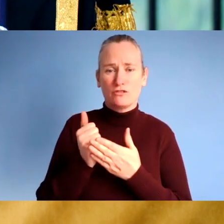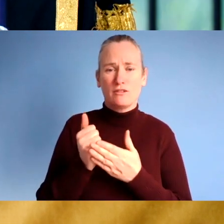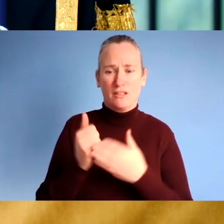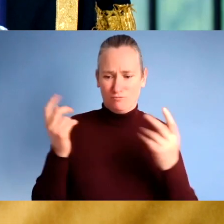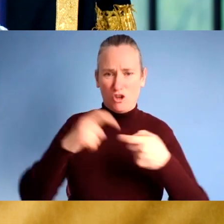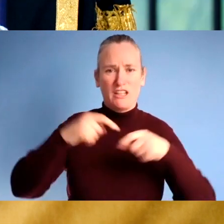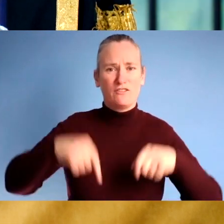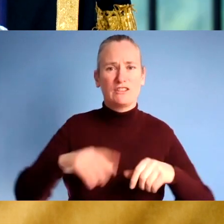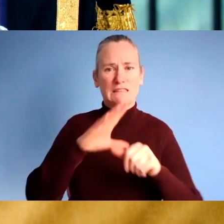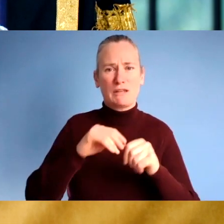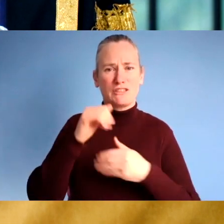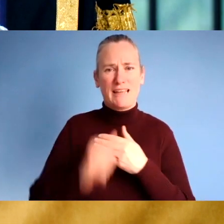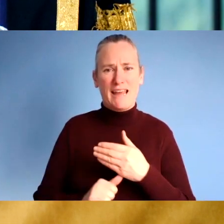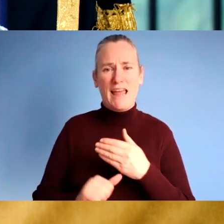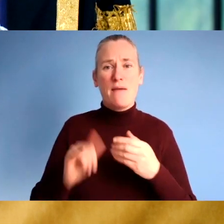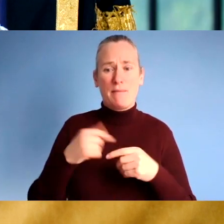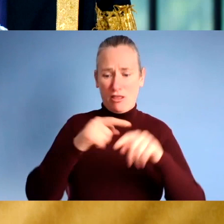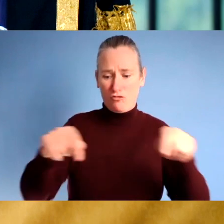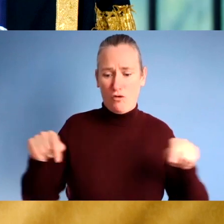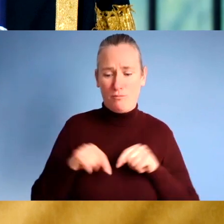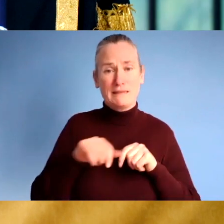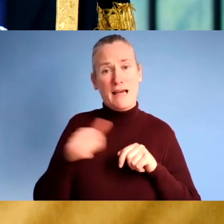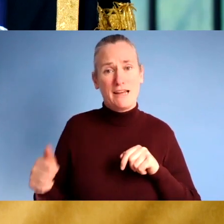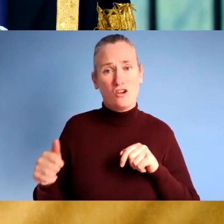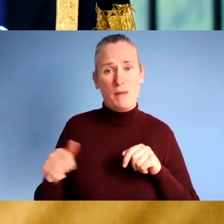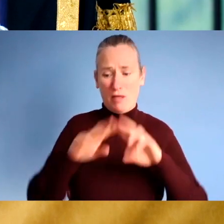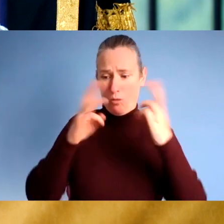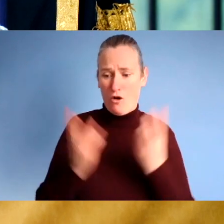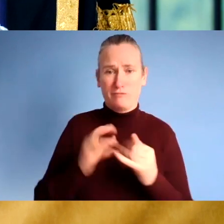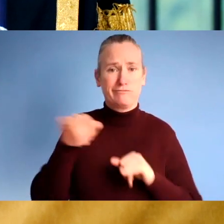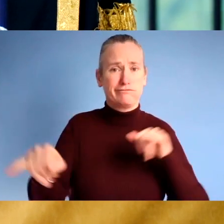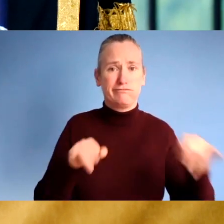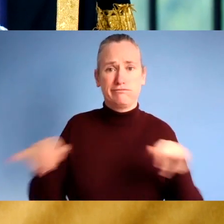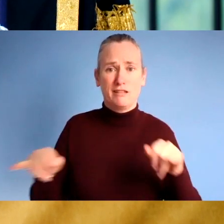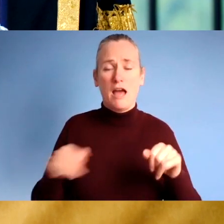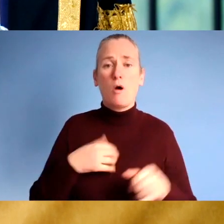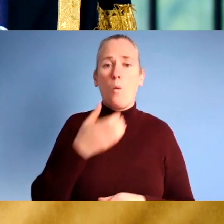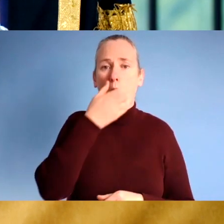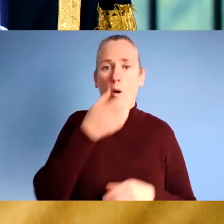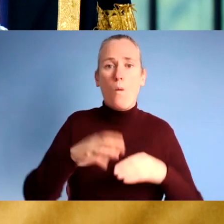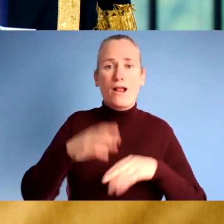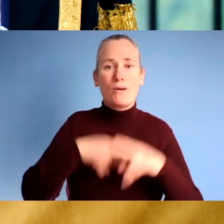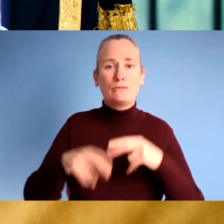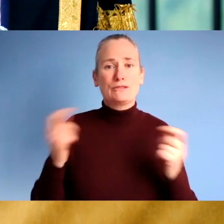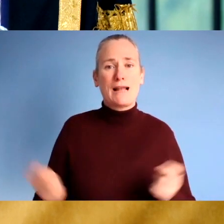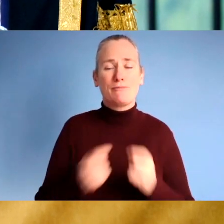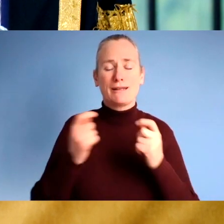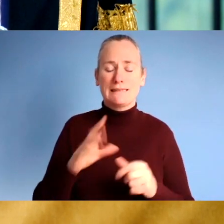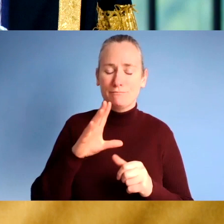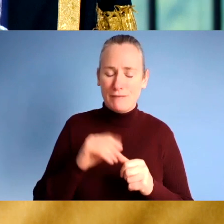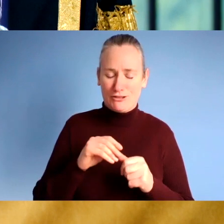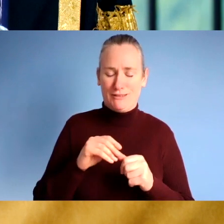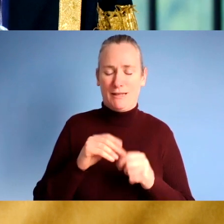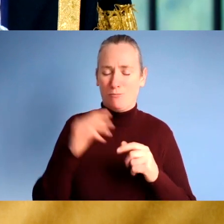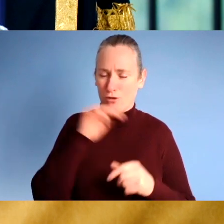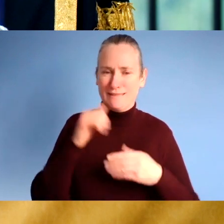an incredibly special day. They may be in the room next to you, they may be across the world, but we want to warmly welcome you to celebrate this incredibly important